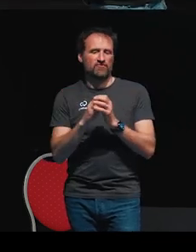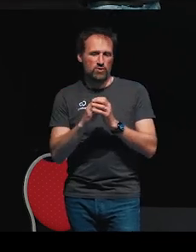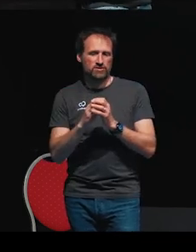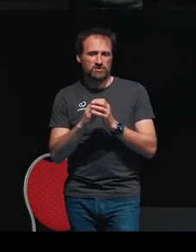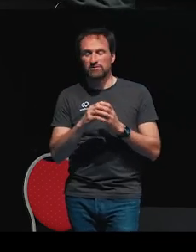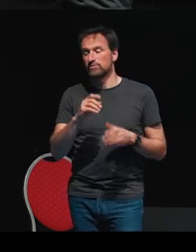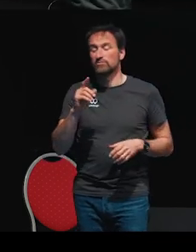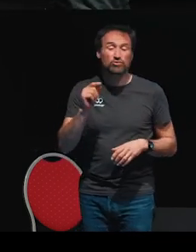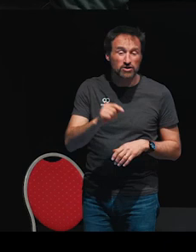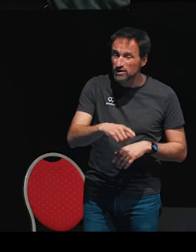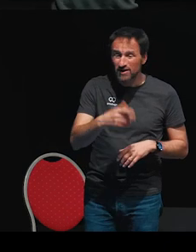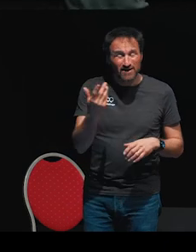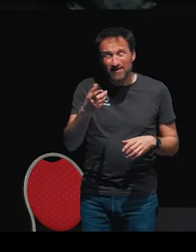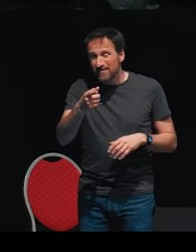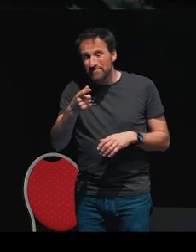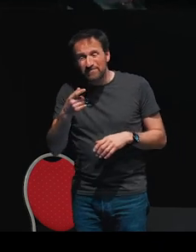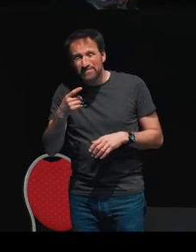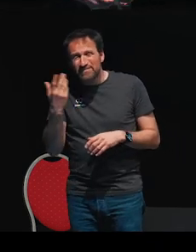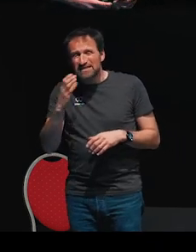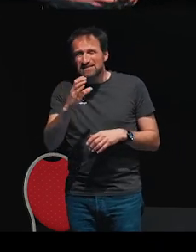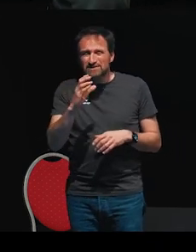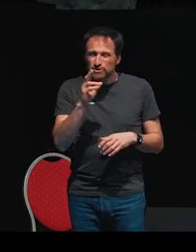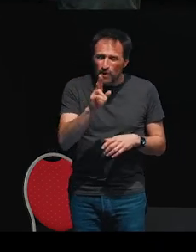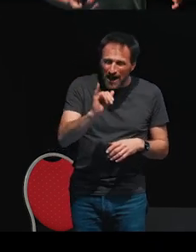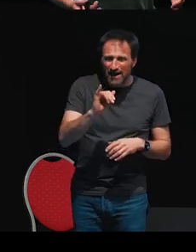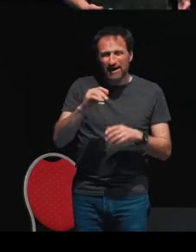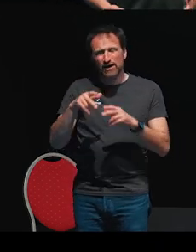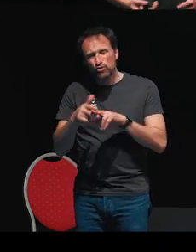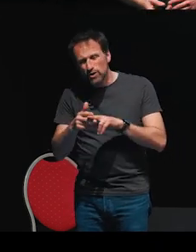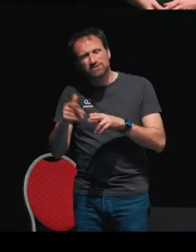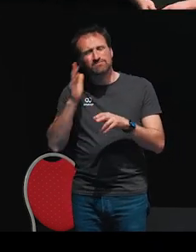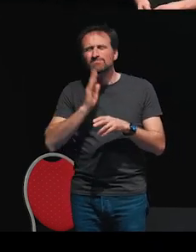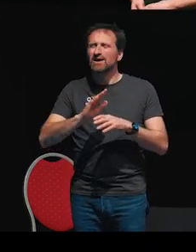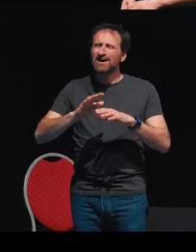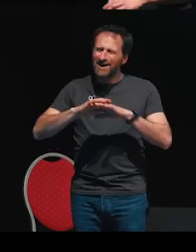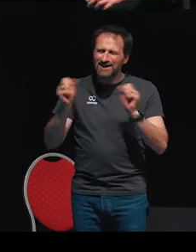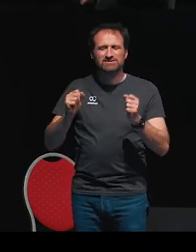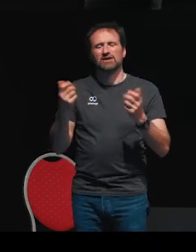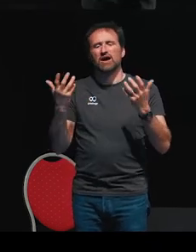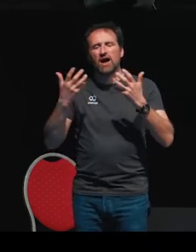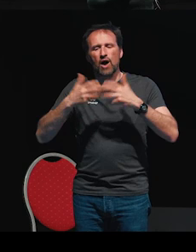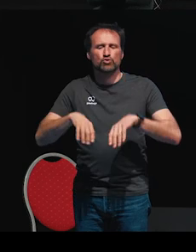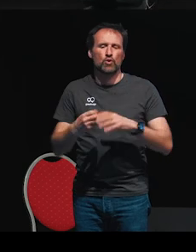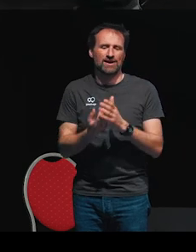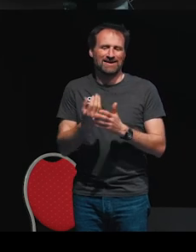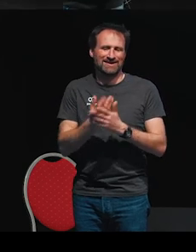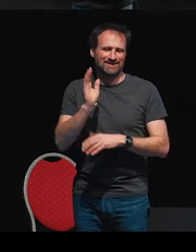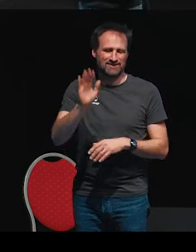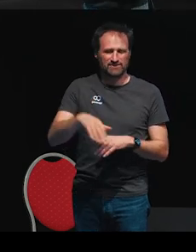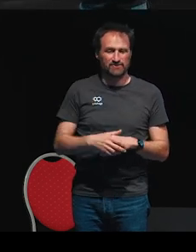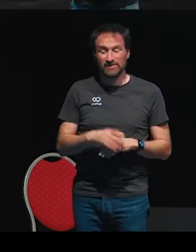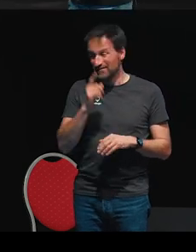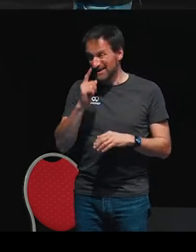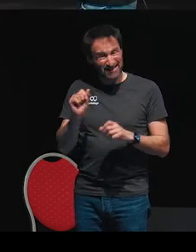auto-generate as much code as you can. If you can't auto-generate all the code, sit together, discuss